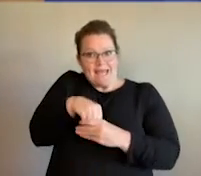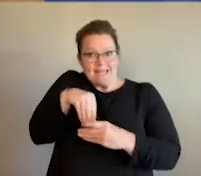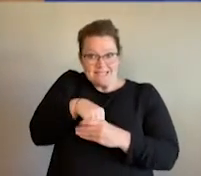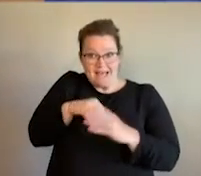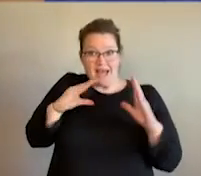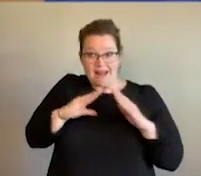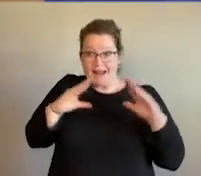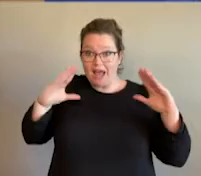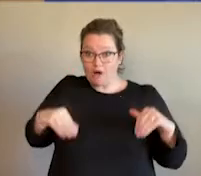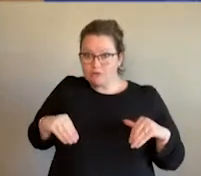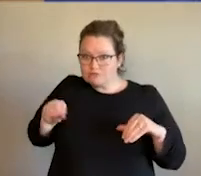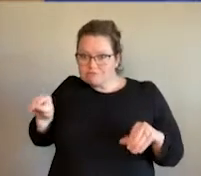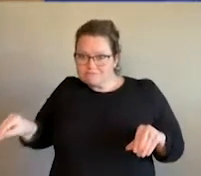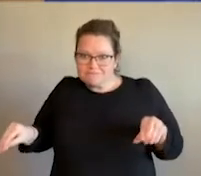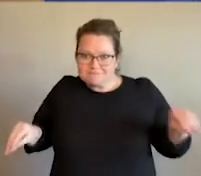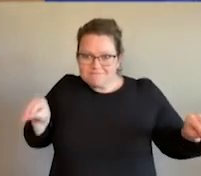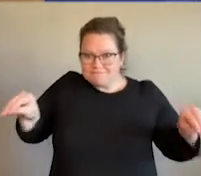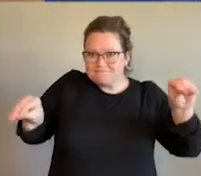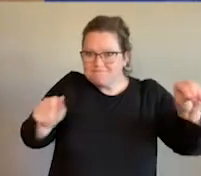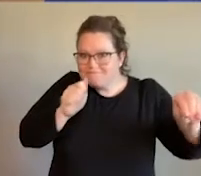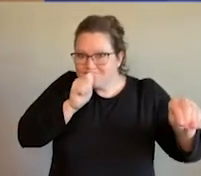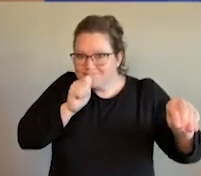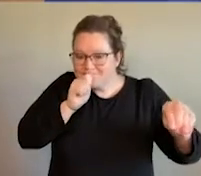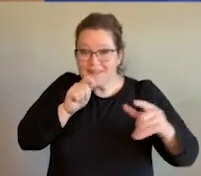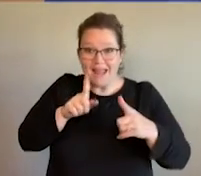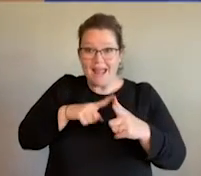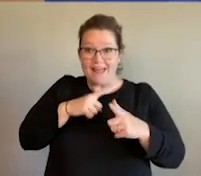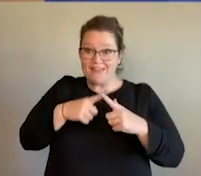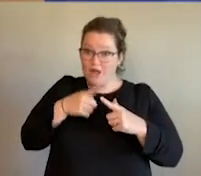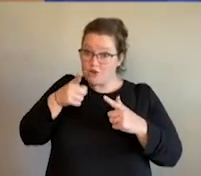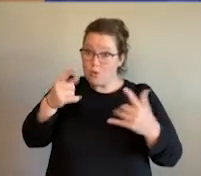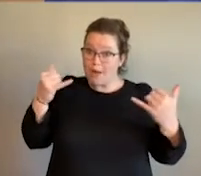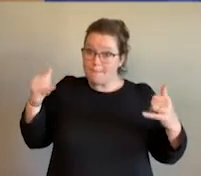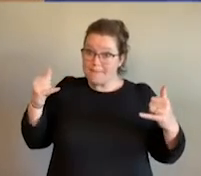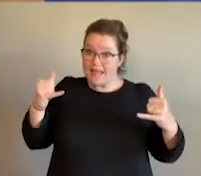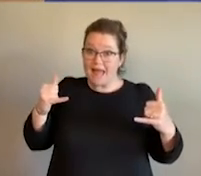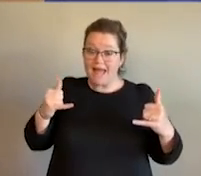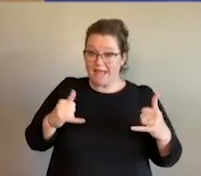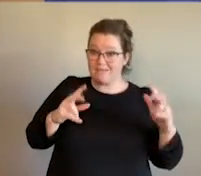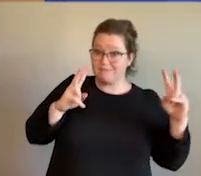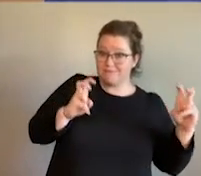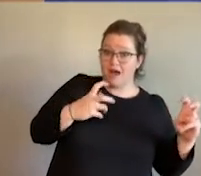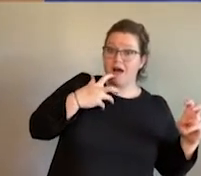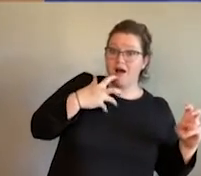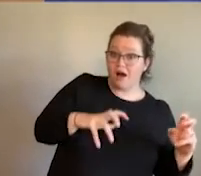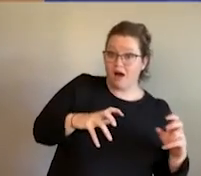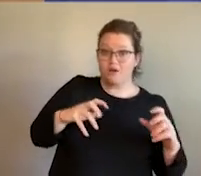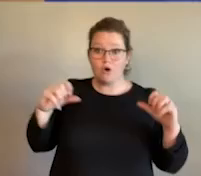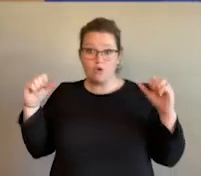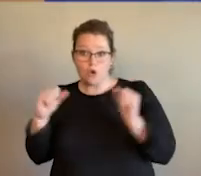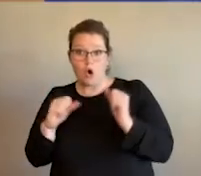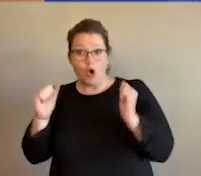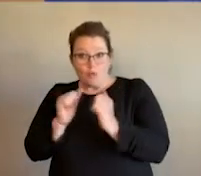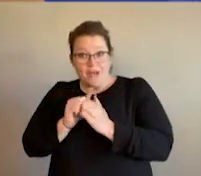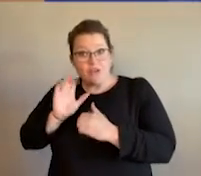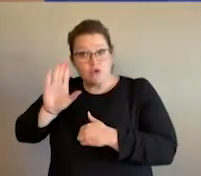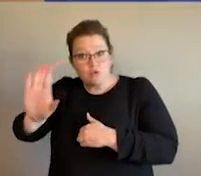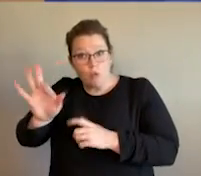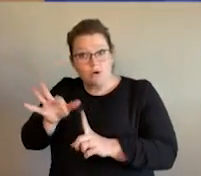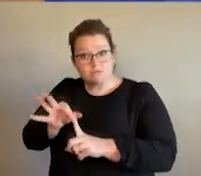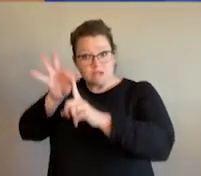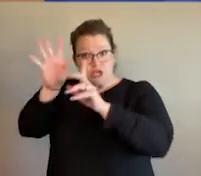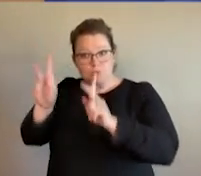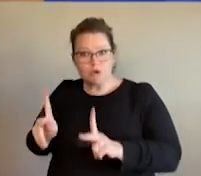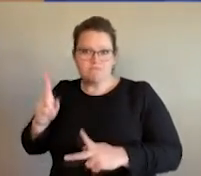somewhere in your home. And then you'll play hot or cold with that special person. See if they can find that